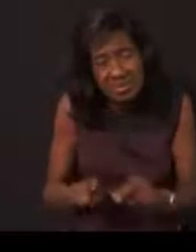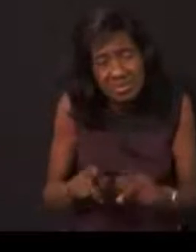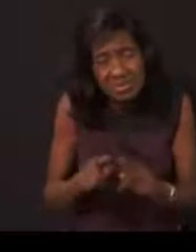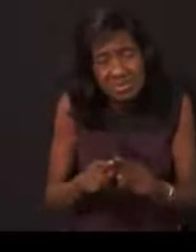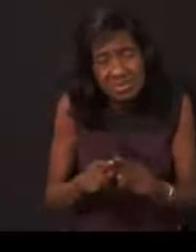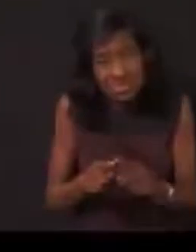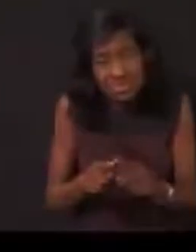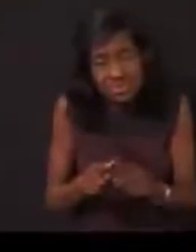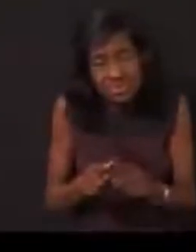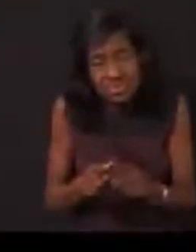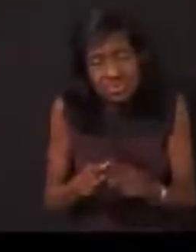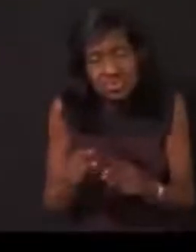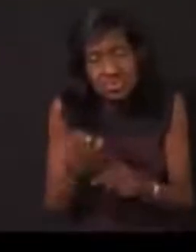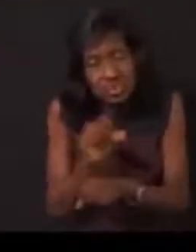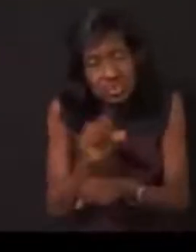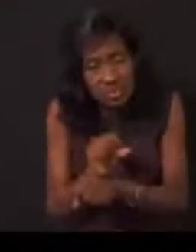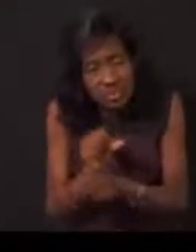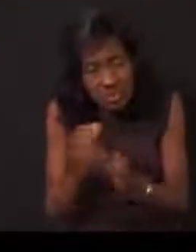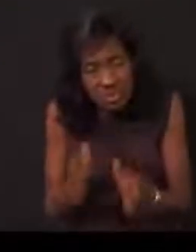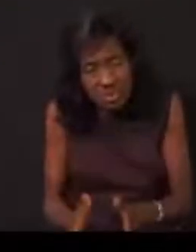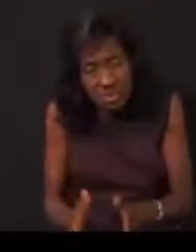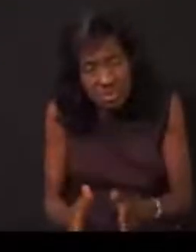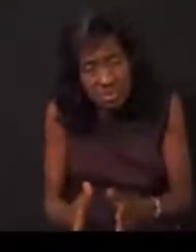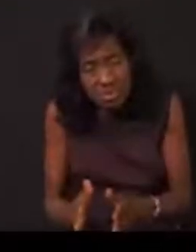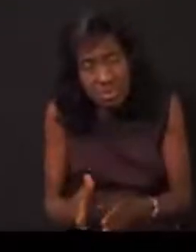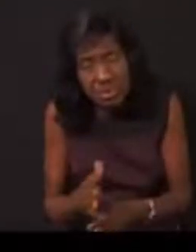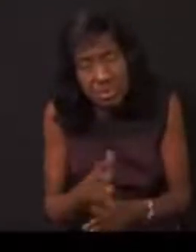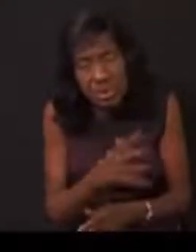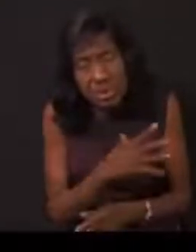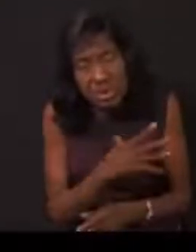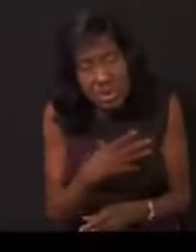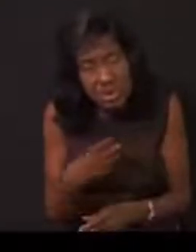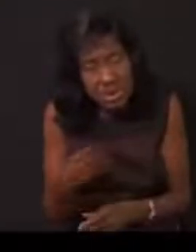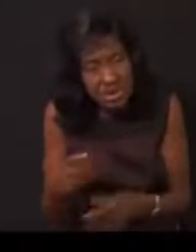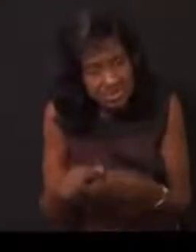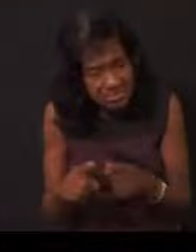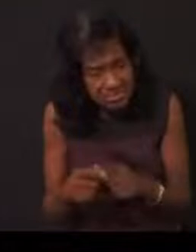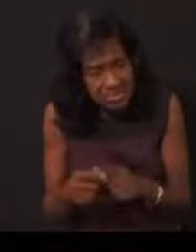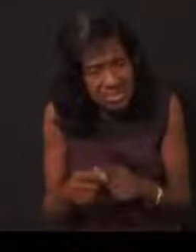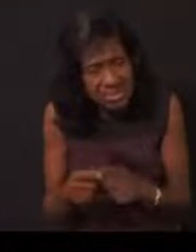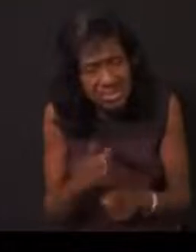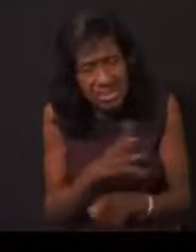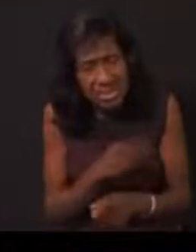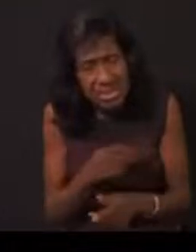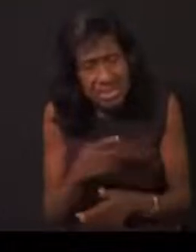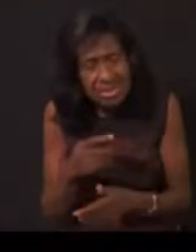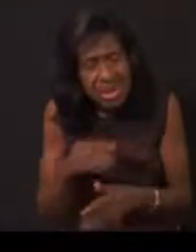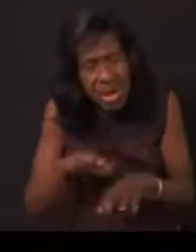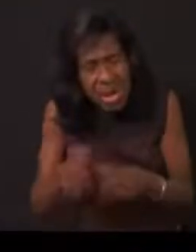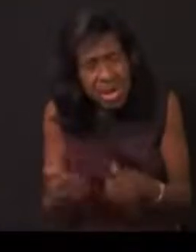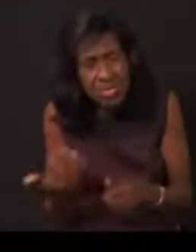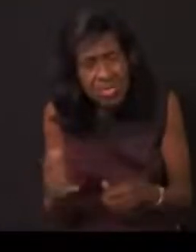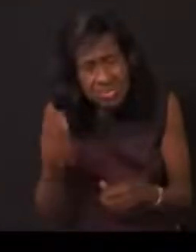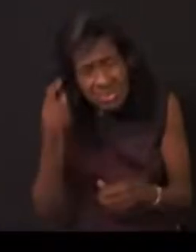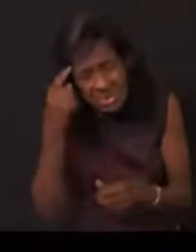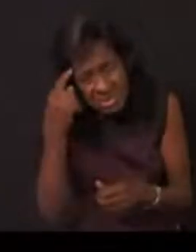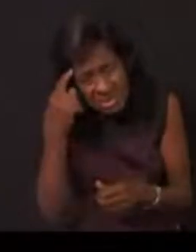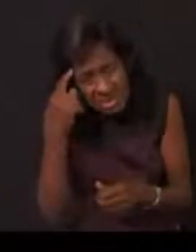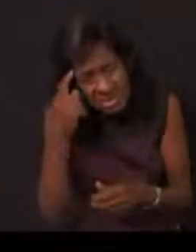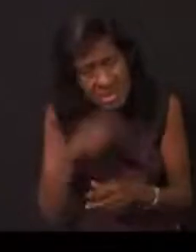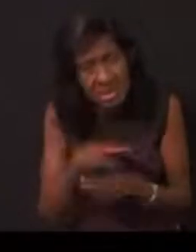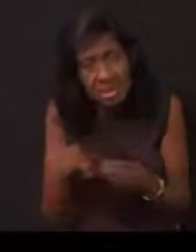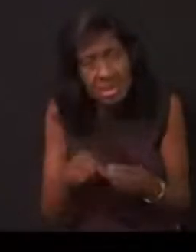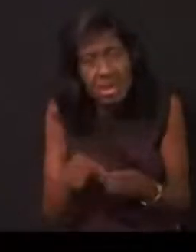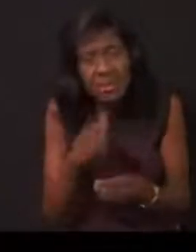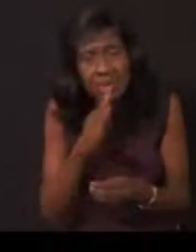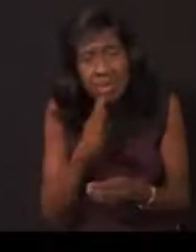co-worker, and concerns that they may have about their own safety. I do think that people have to be a